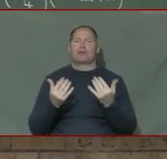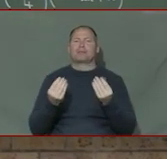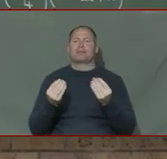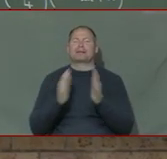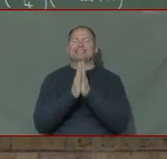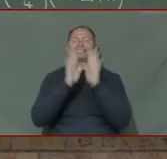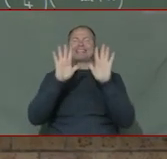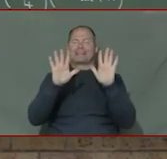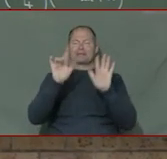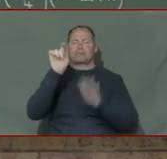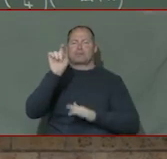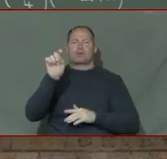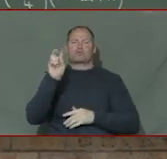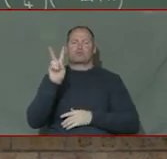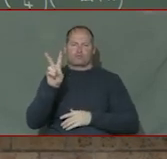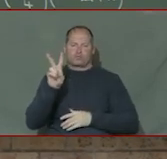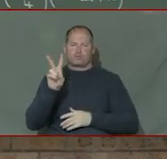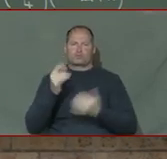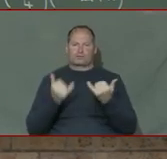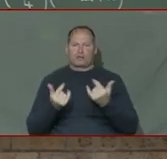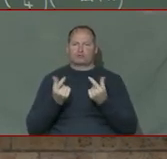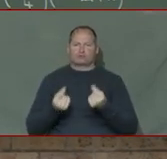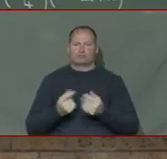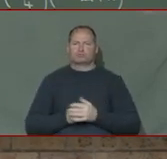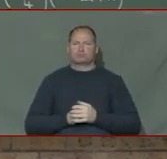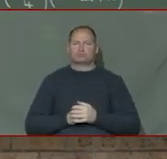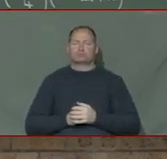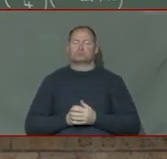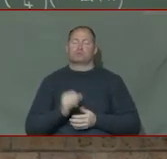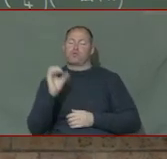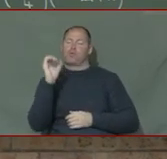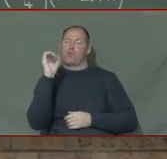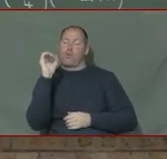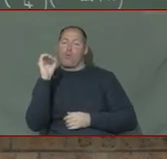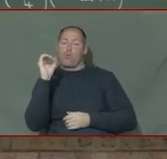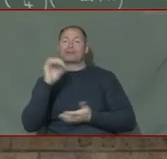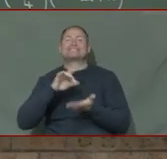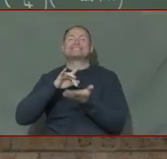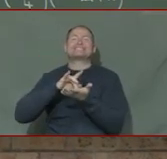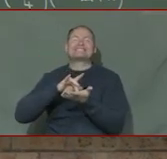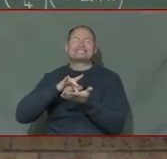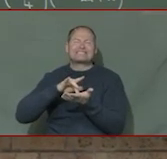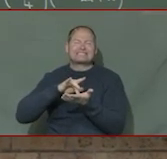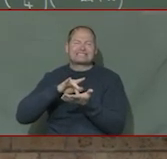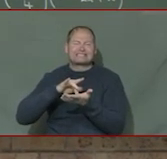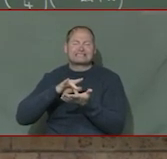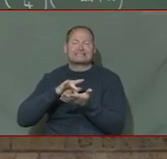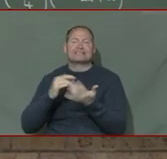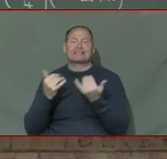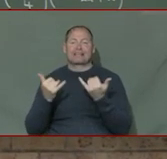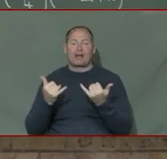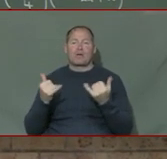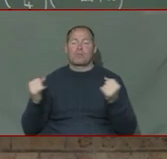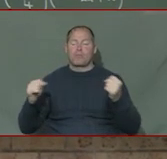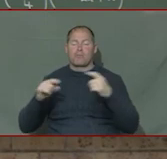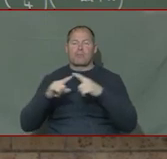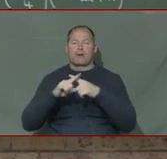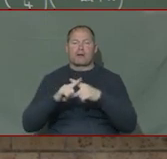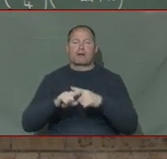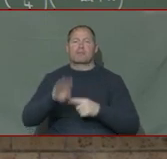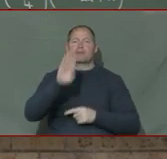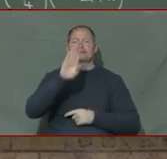you. They say, O is the center of a semicircle passing through A, B, C, and D. The radius of